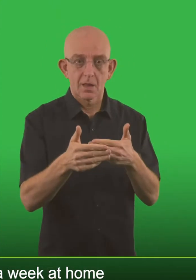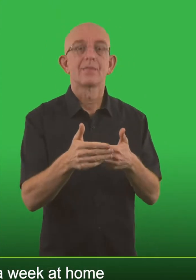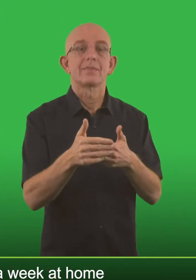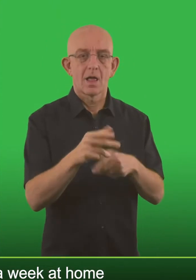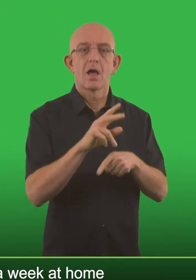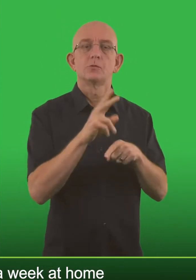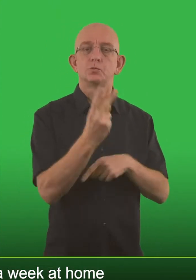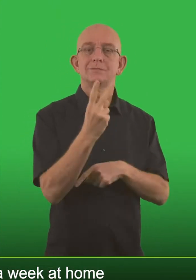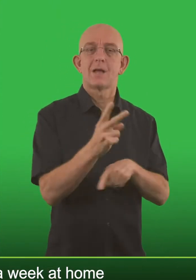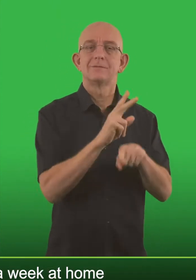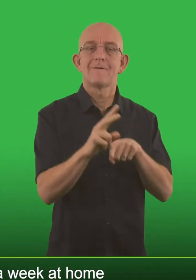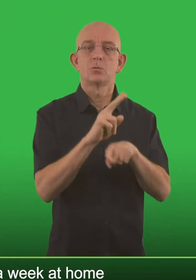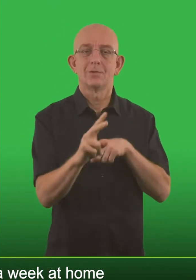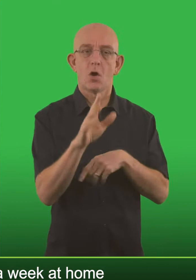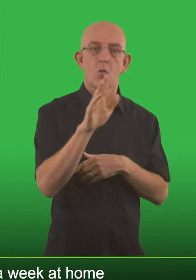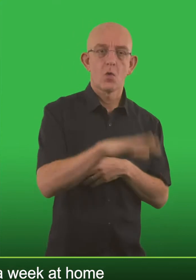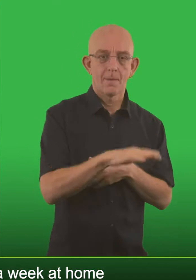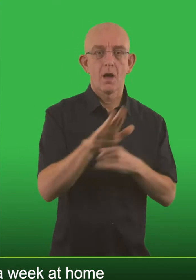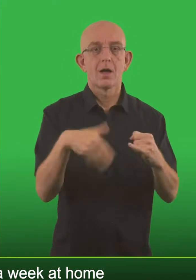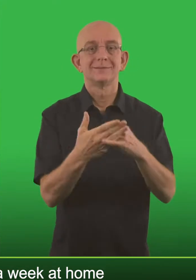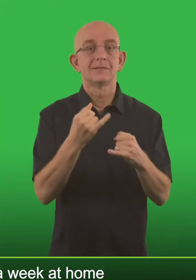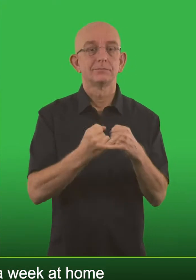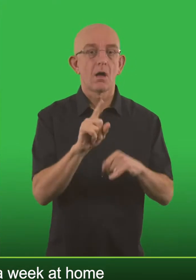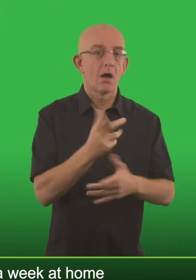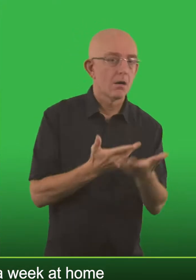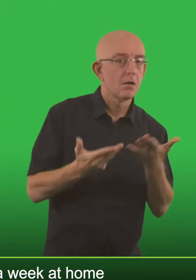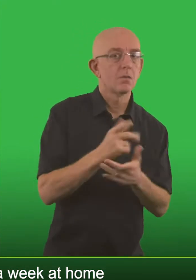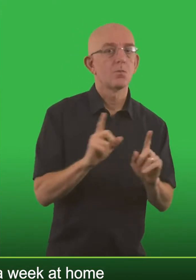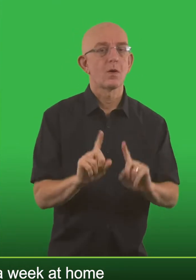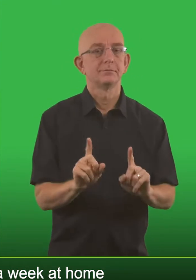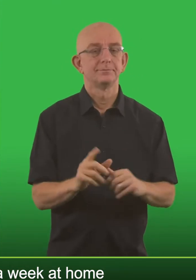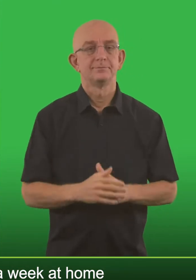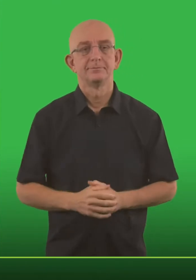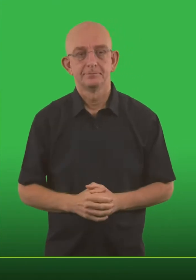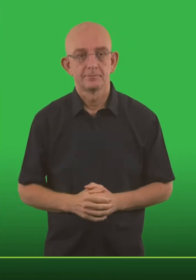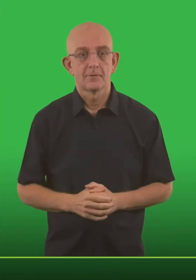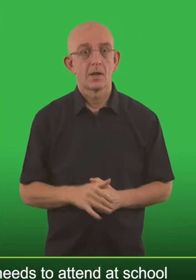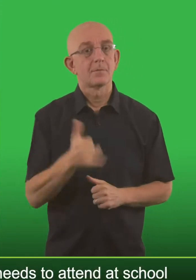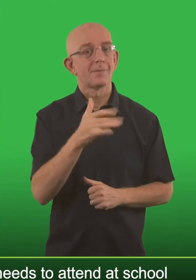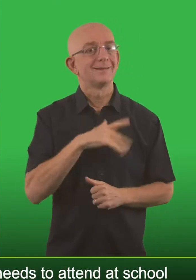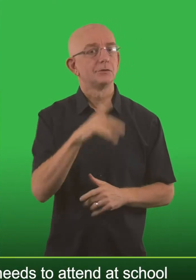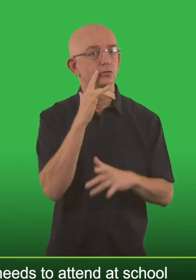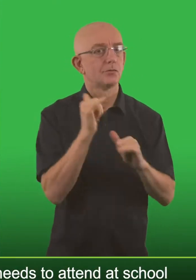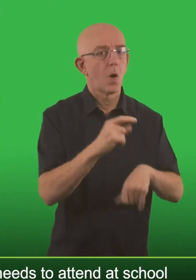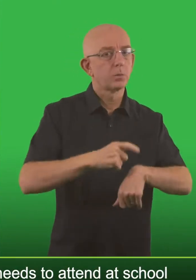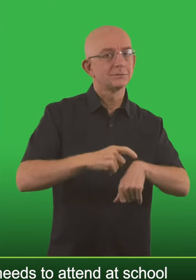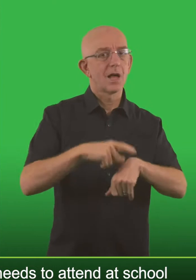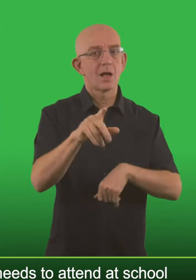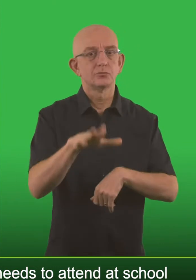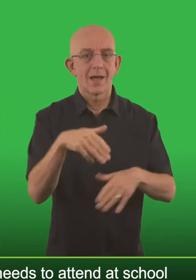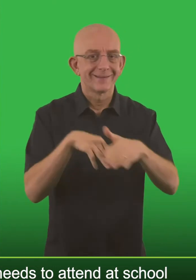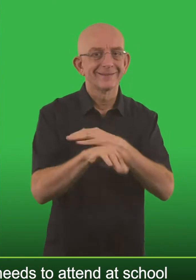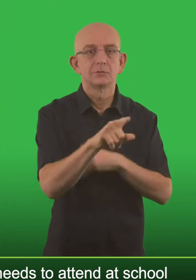starts, and then we'll continue to test twice a week at home until the end of September, when that will be reviewed. You might need to check what time